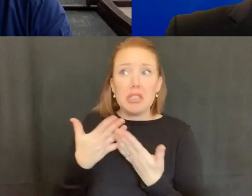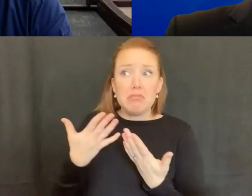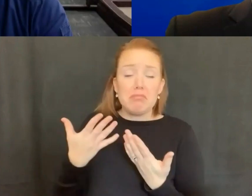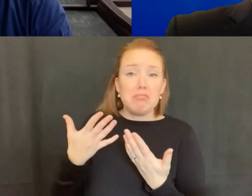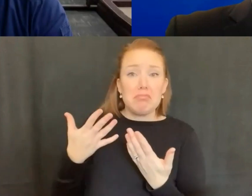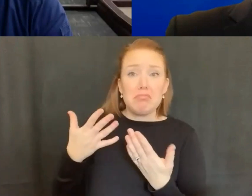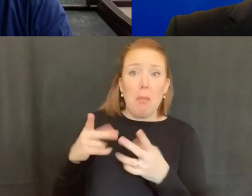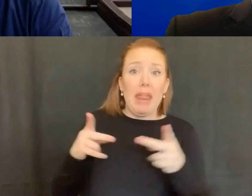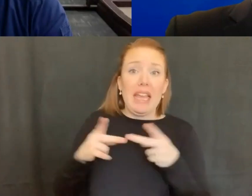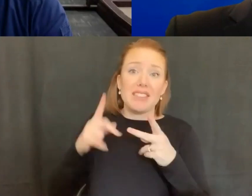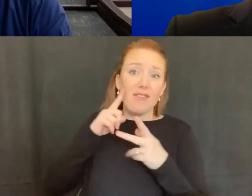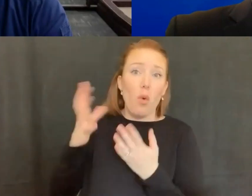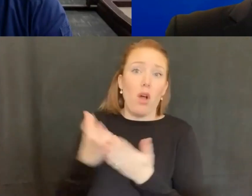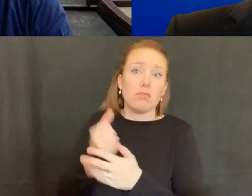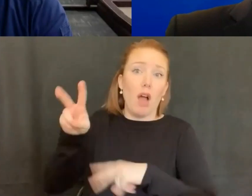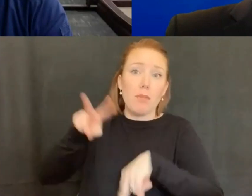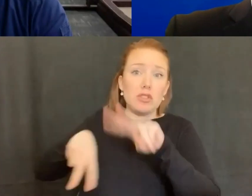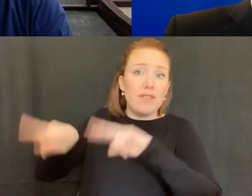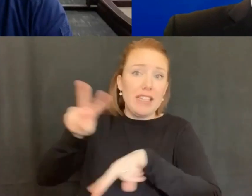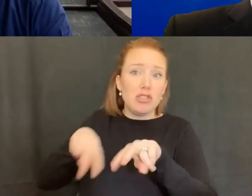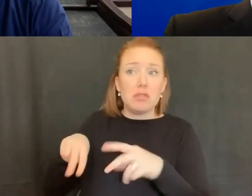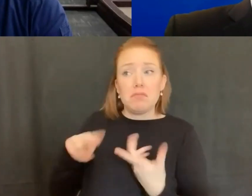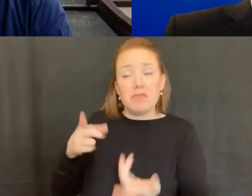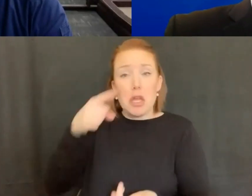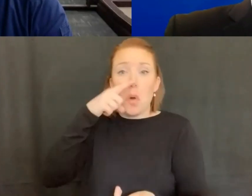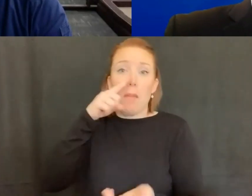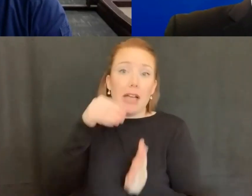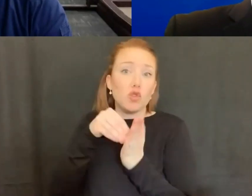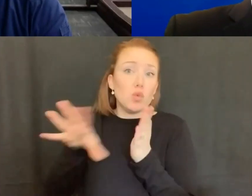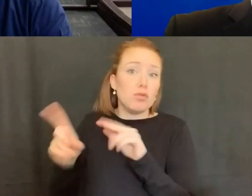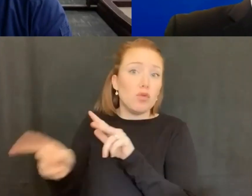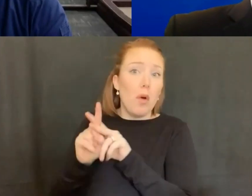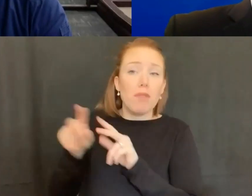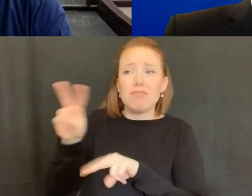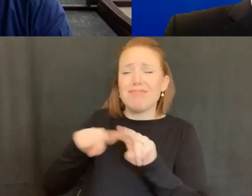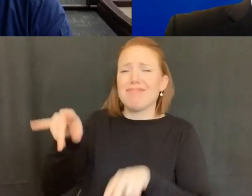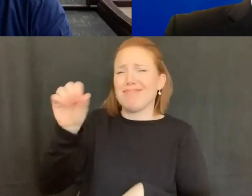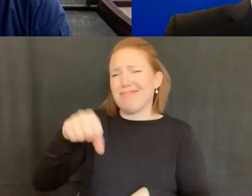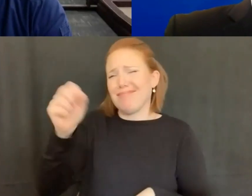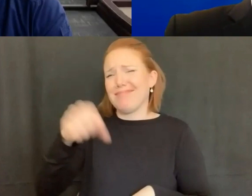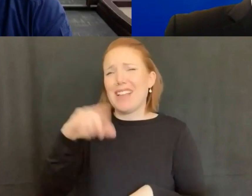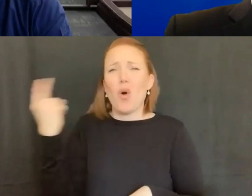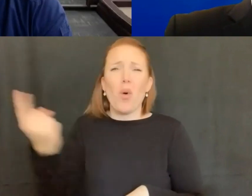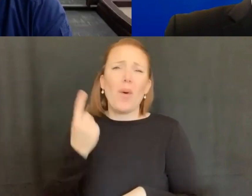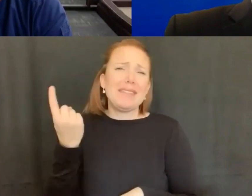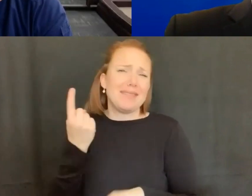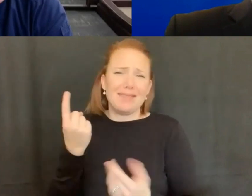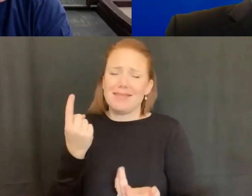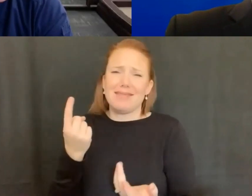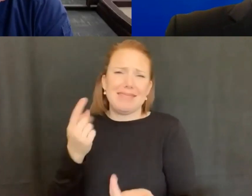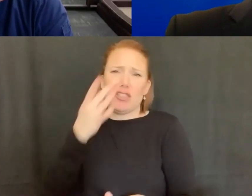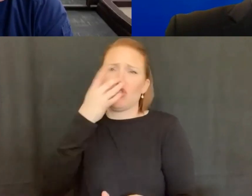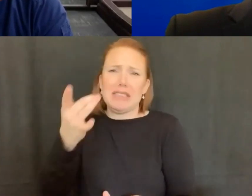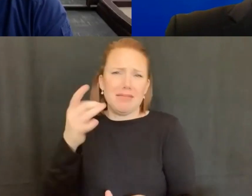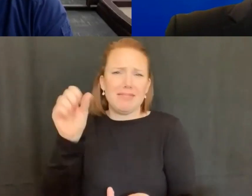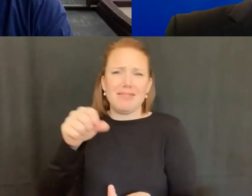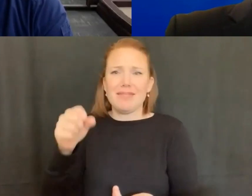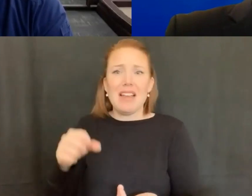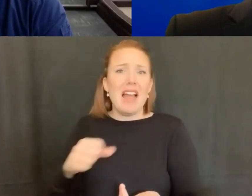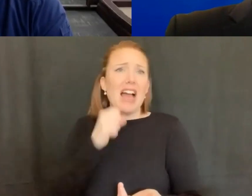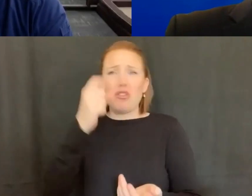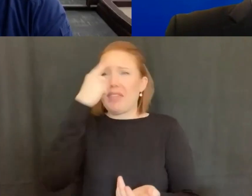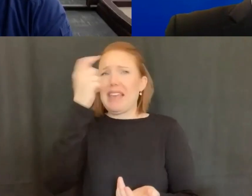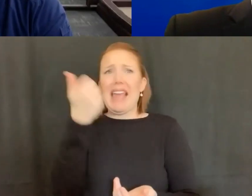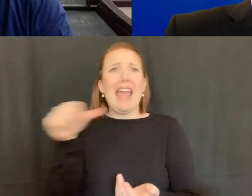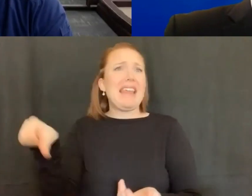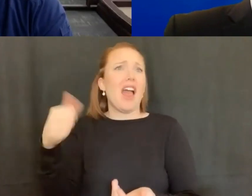students come visit. Yeah, that's always something that we're interested in doing. I'm not sure I know any colleagues that would